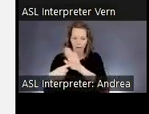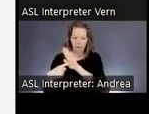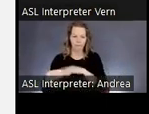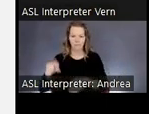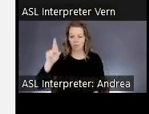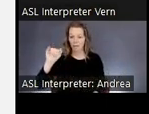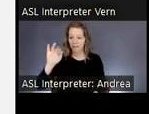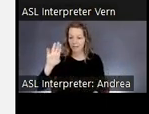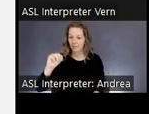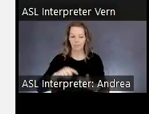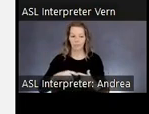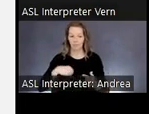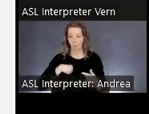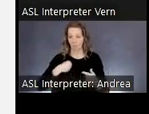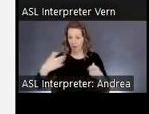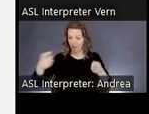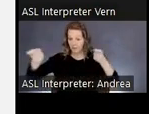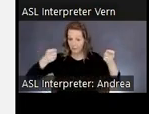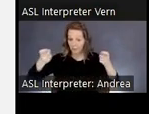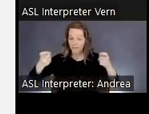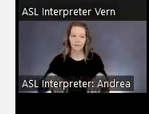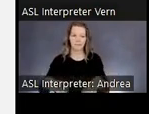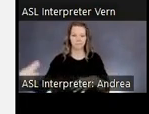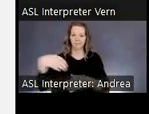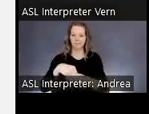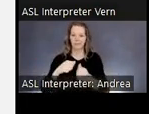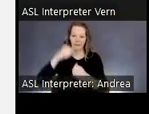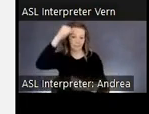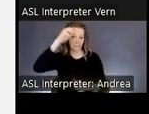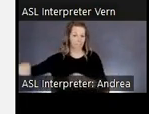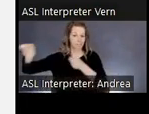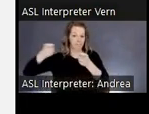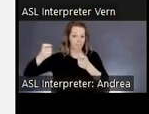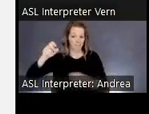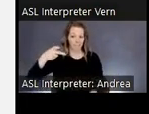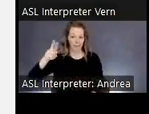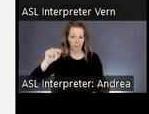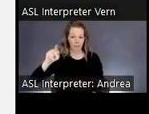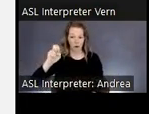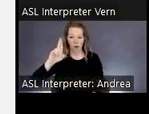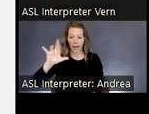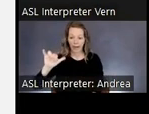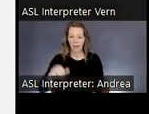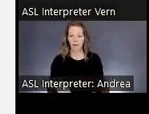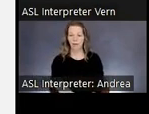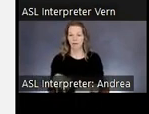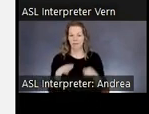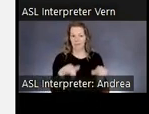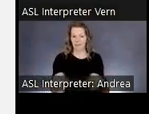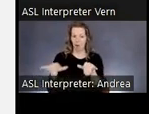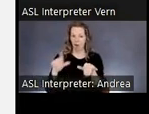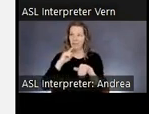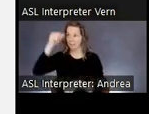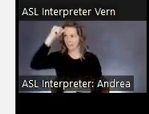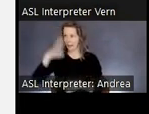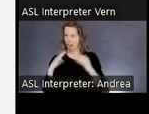supremacy. It's rooted in patriarchy in our culture, that the standard is a male, women are less